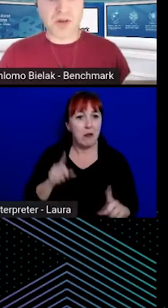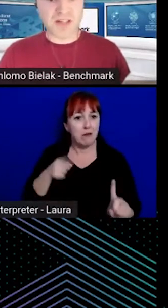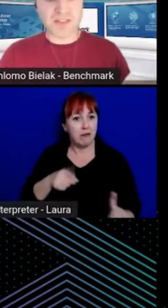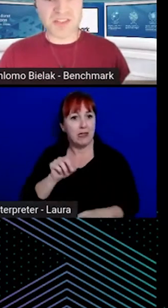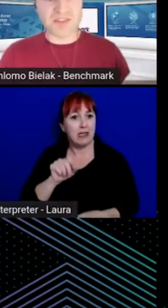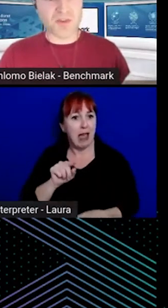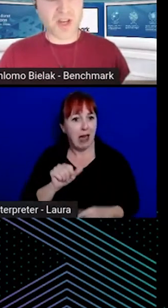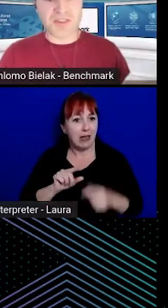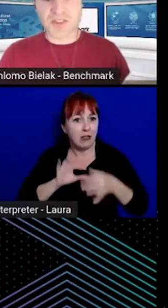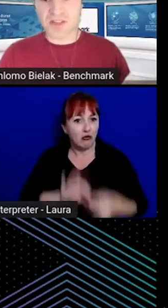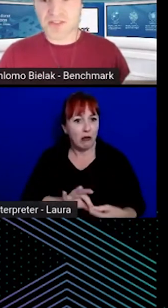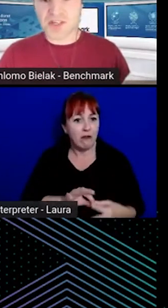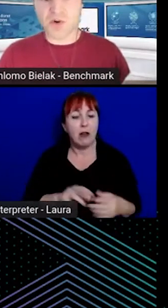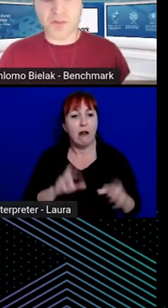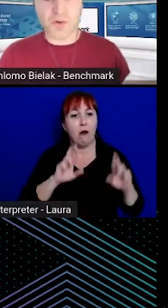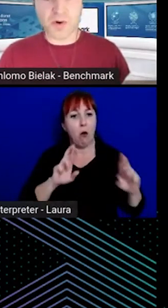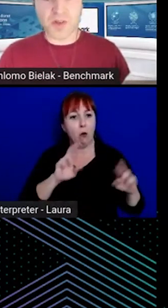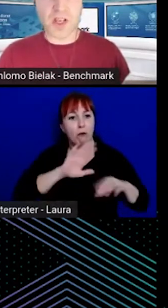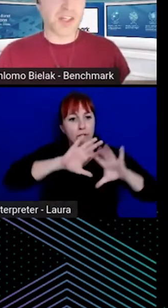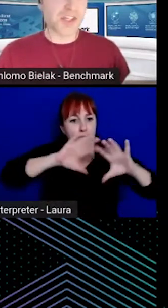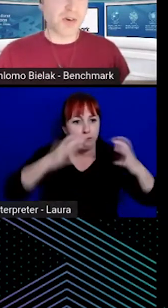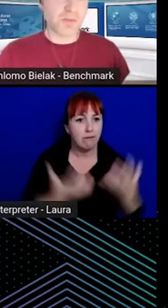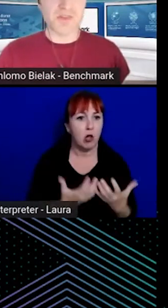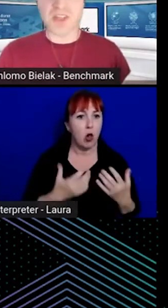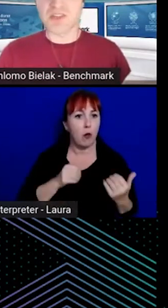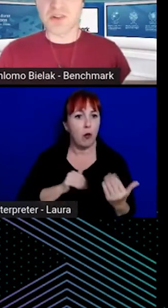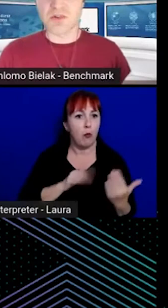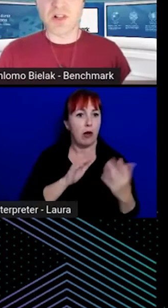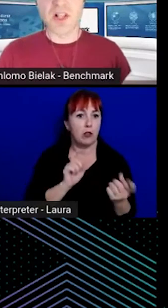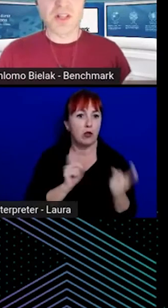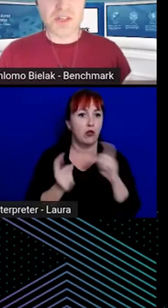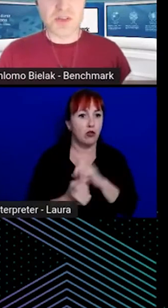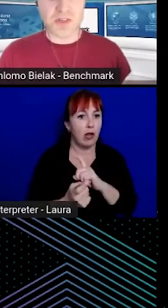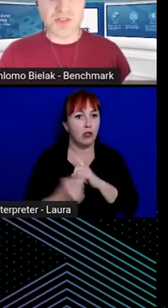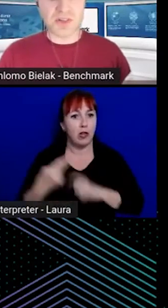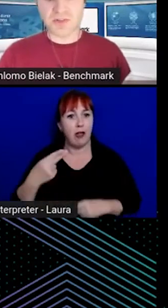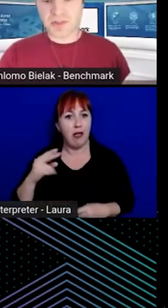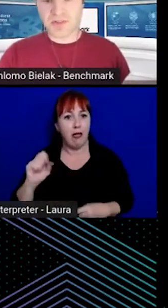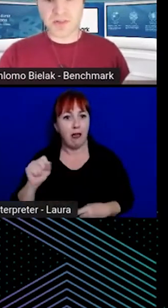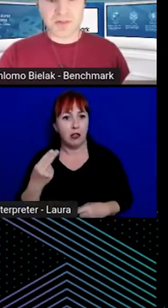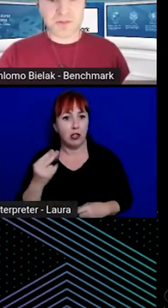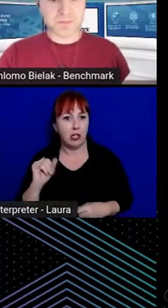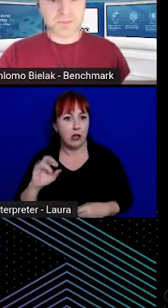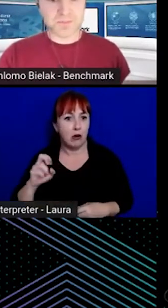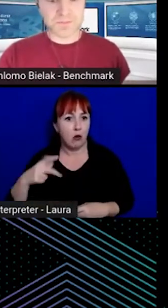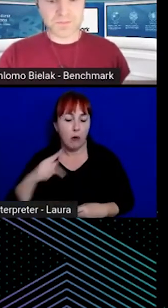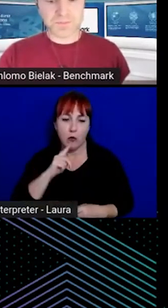global practices for SDLC going forward. And HashiCorp is integral to doing so.